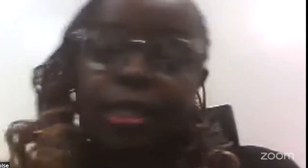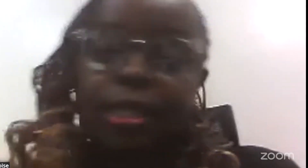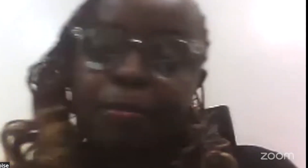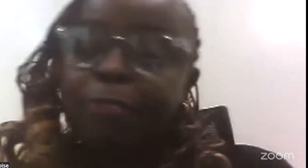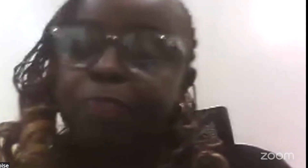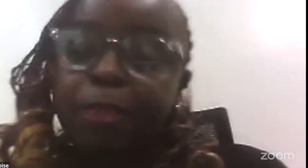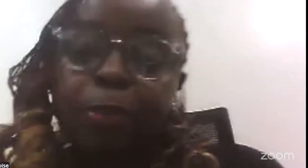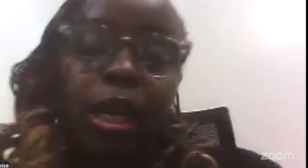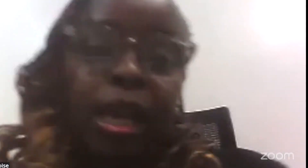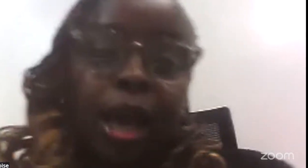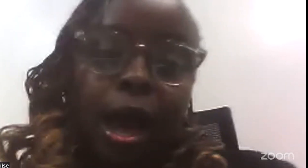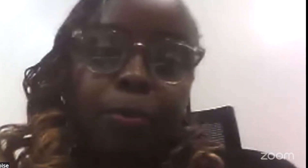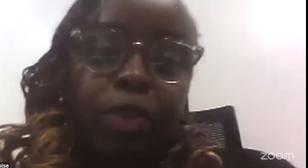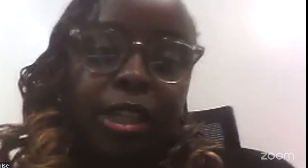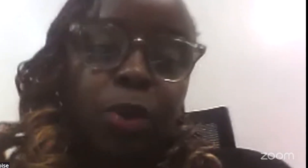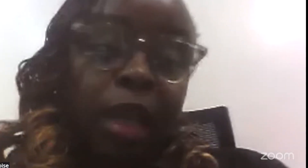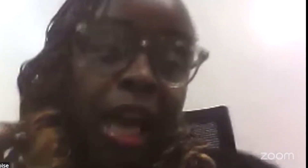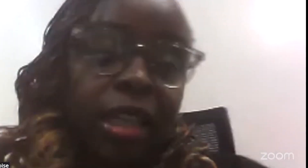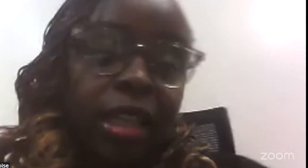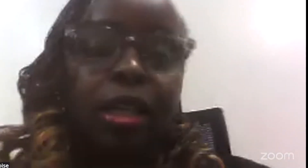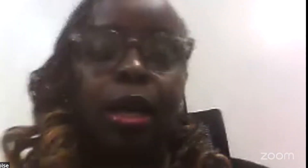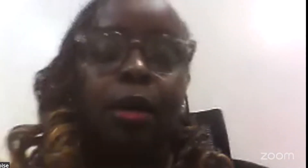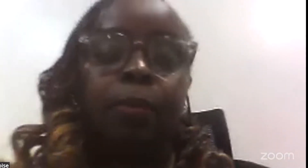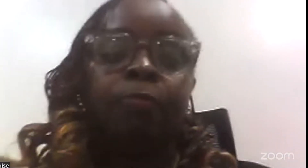a number of people ready to learn,